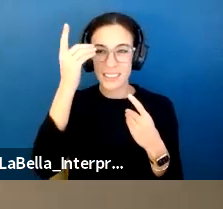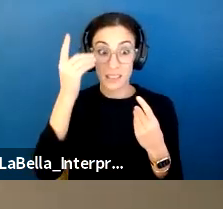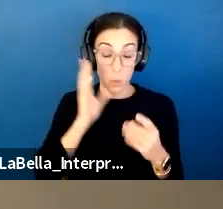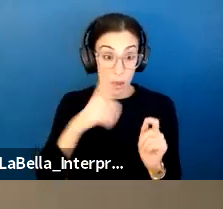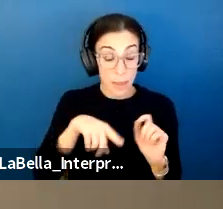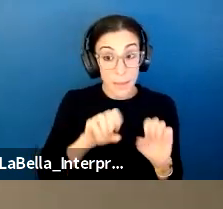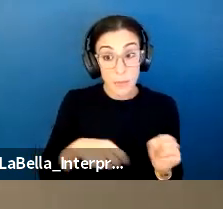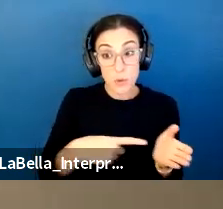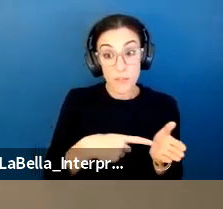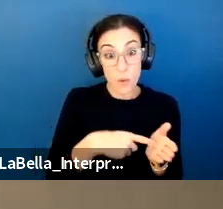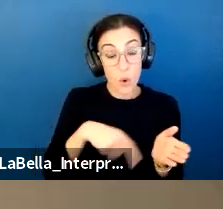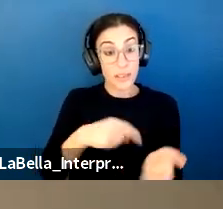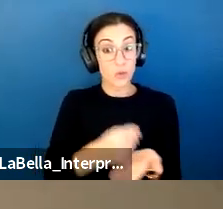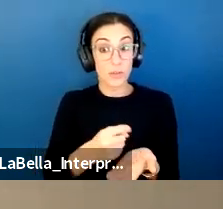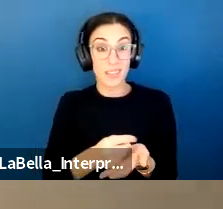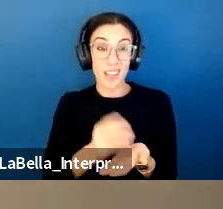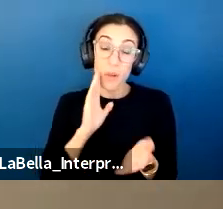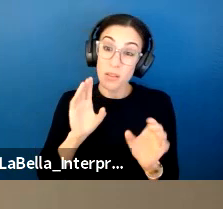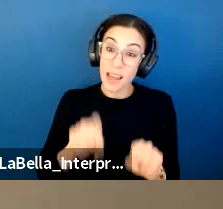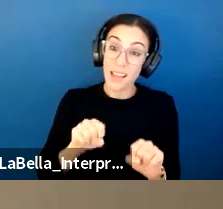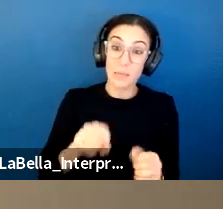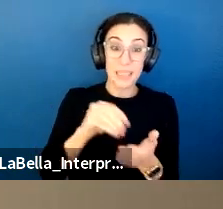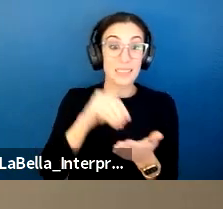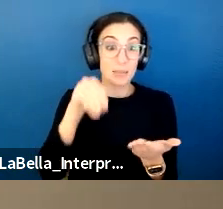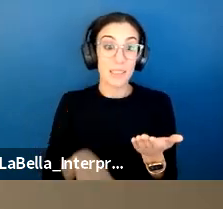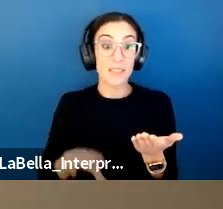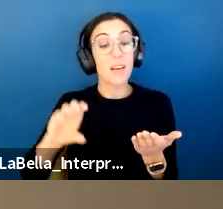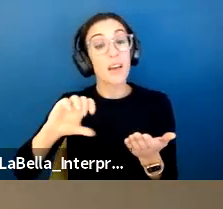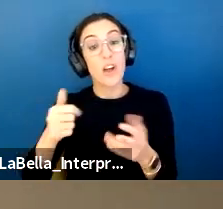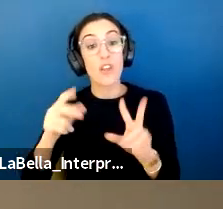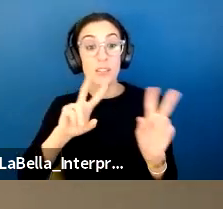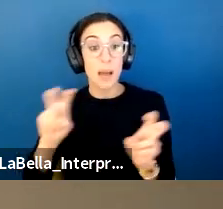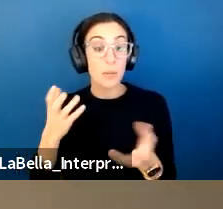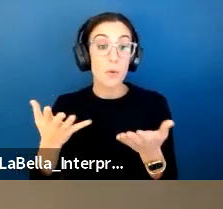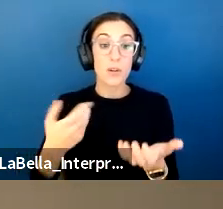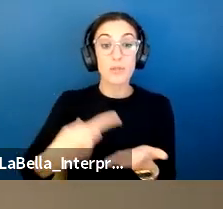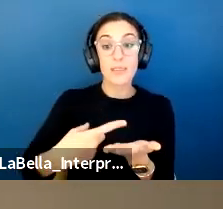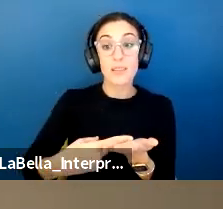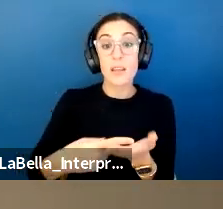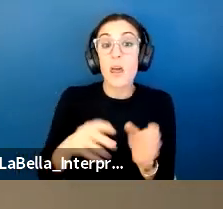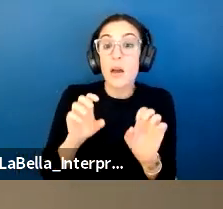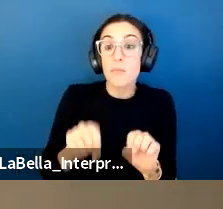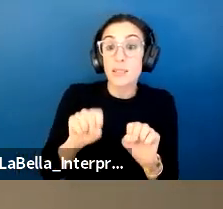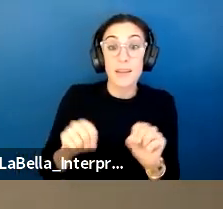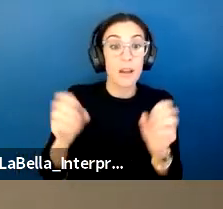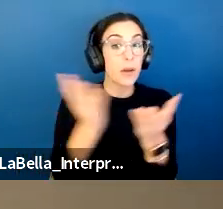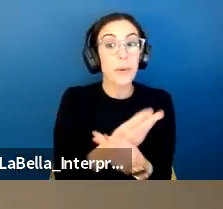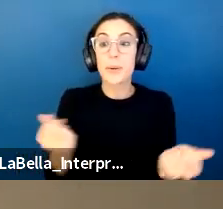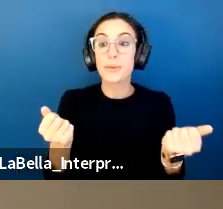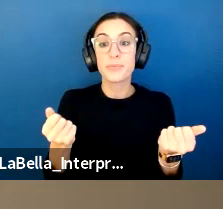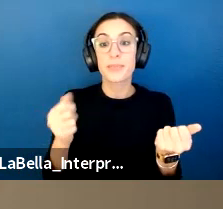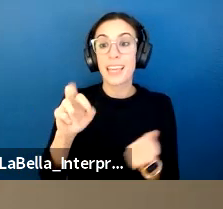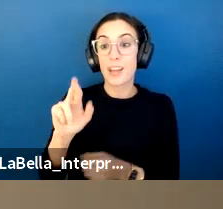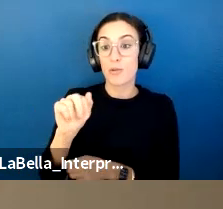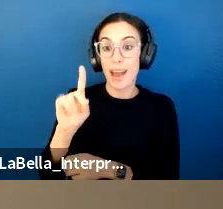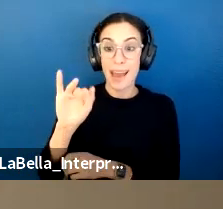expensive? Another topic that we might want to discuss is the prospects for eradicating human disease. Here again, as